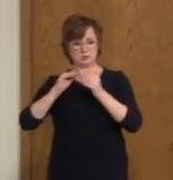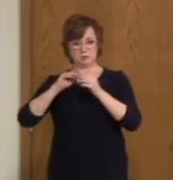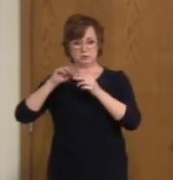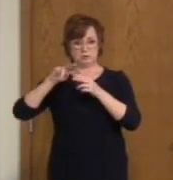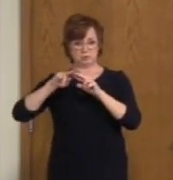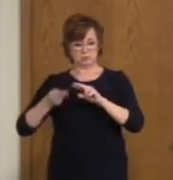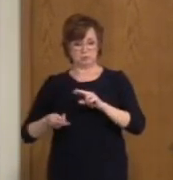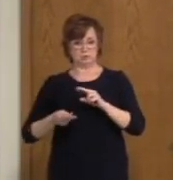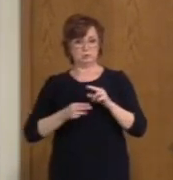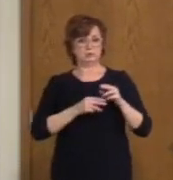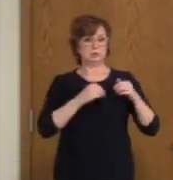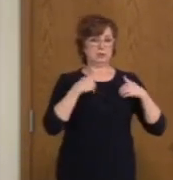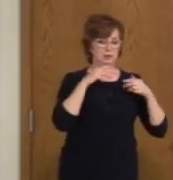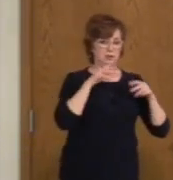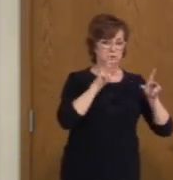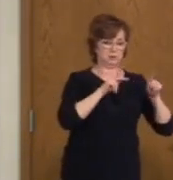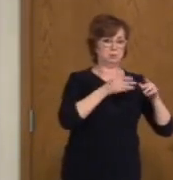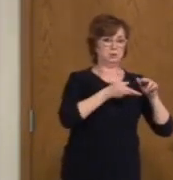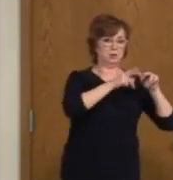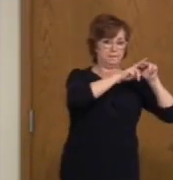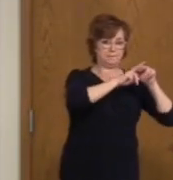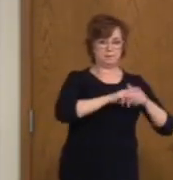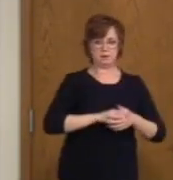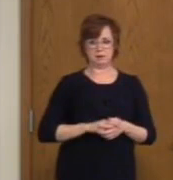in our more youthful population?